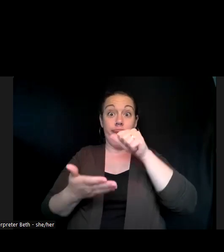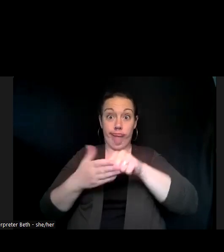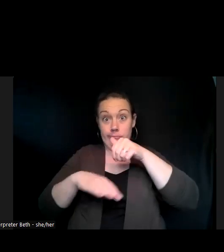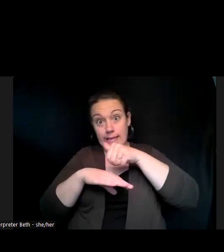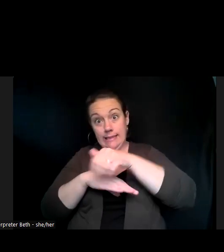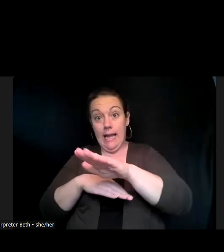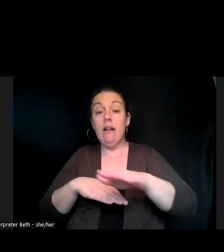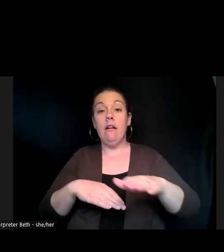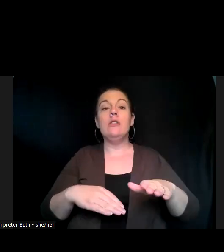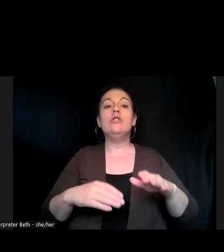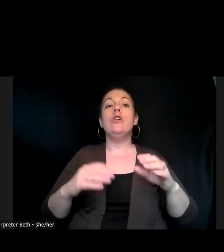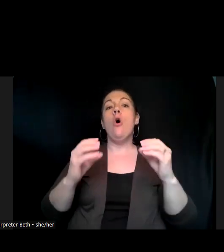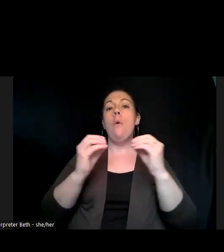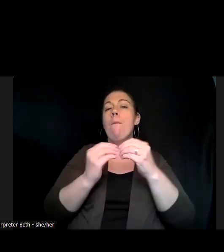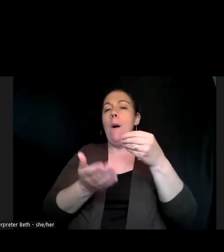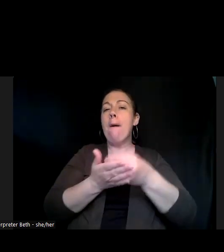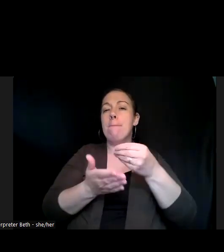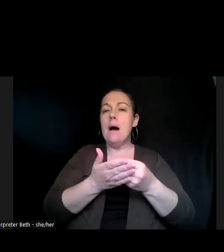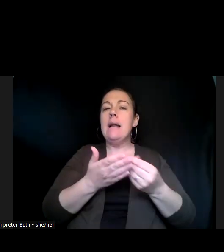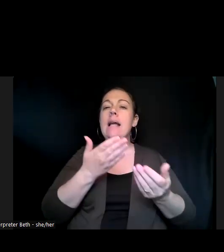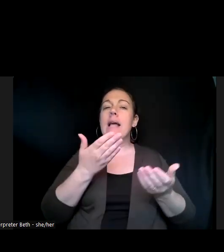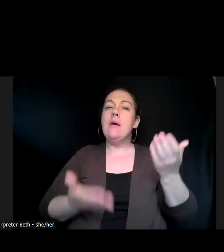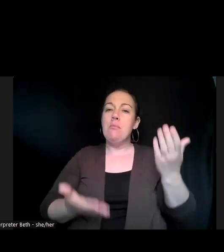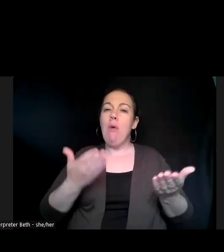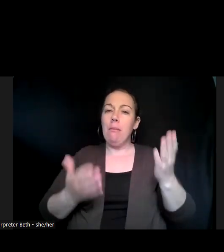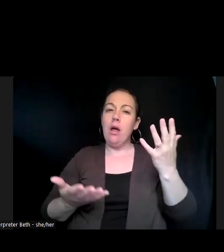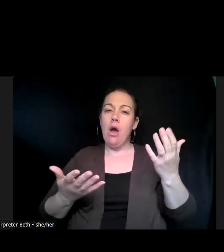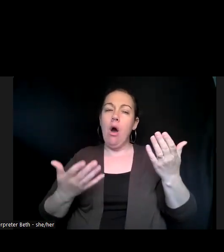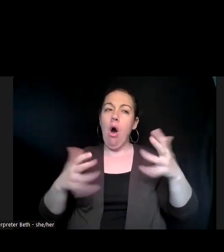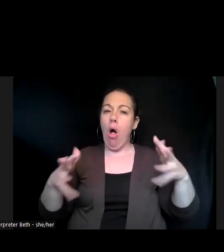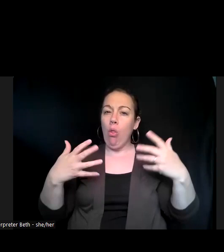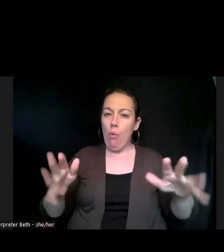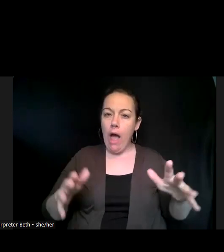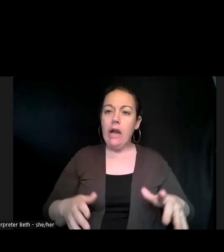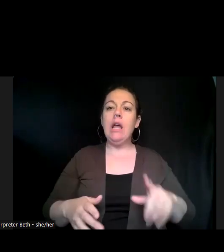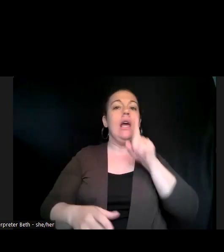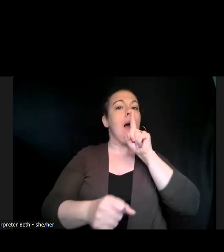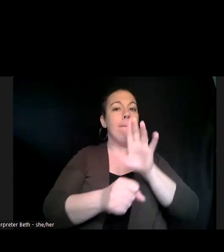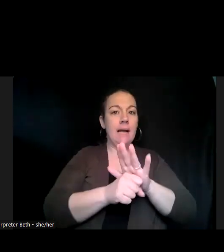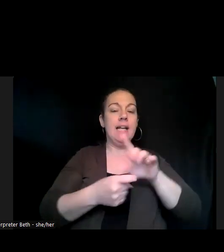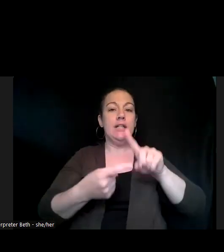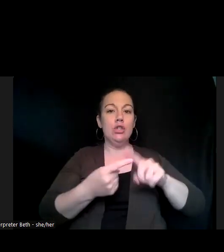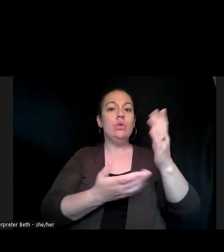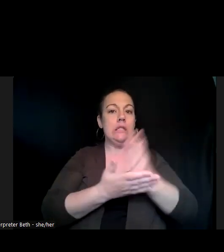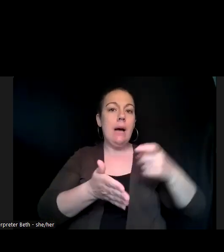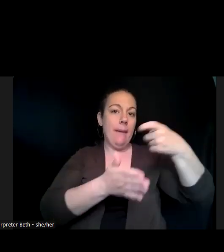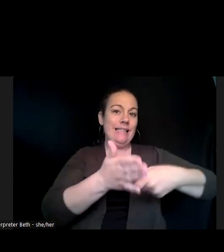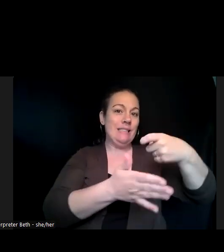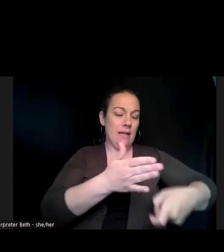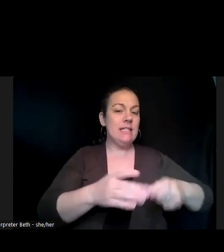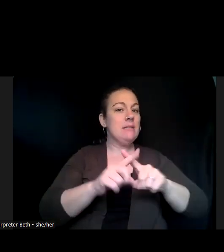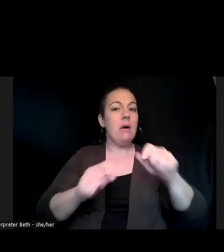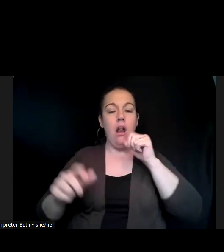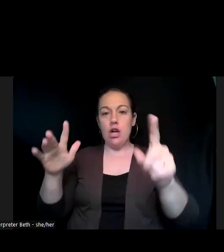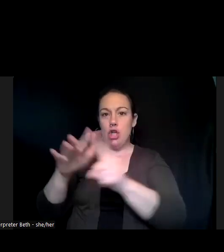money than these small percentages are likely already obligated to certain expenses, even though they're not showing up that way in the data. So just something to be